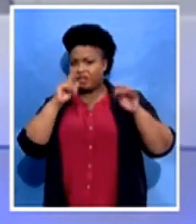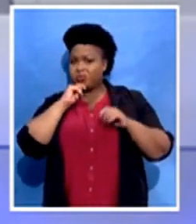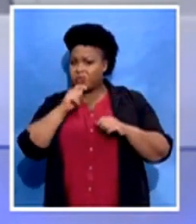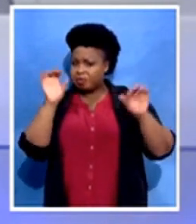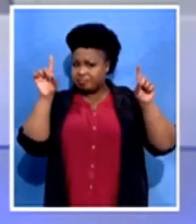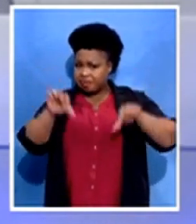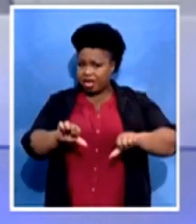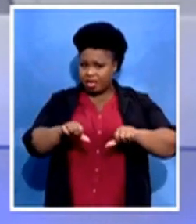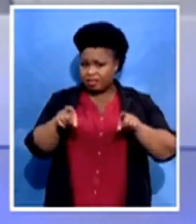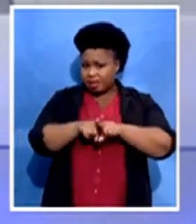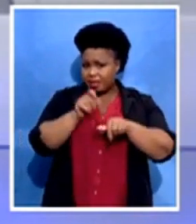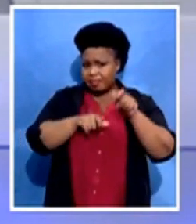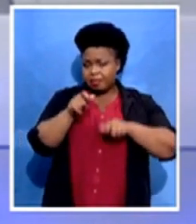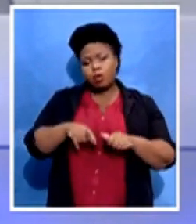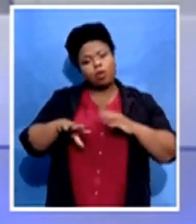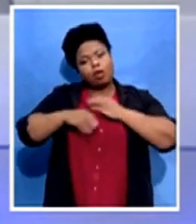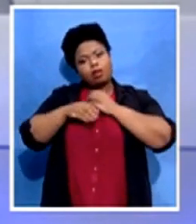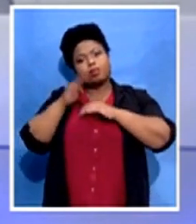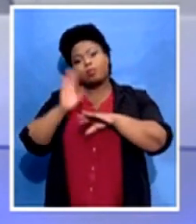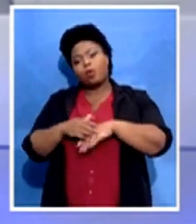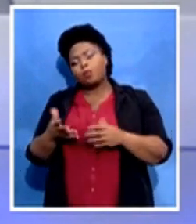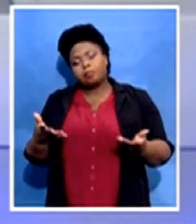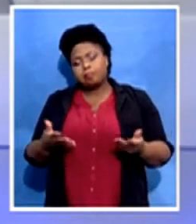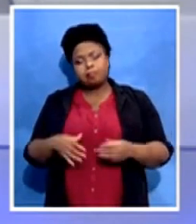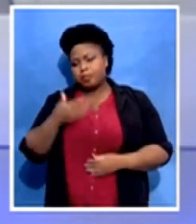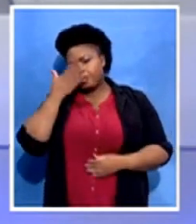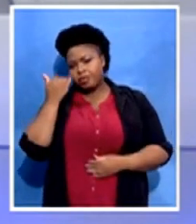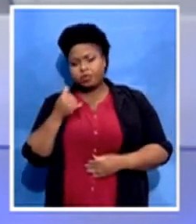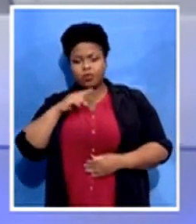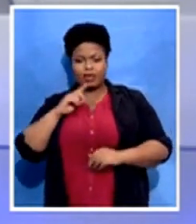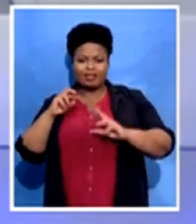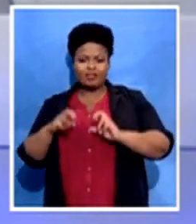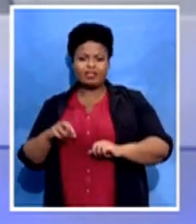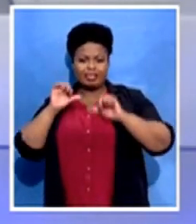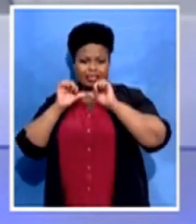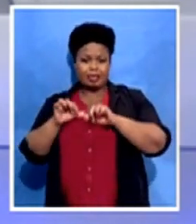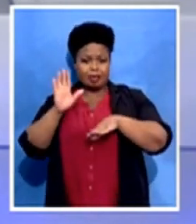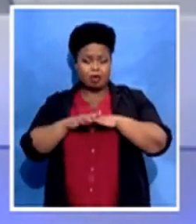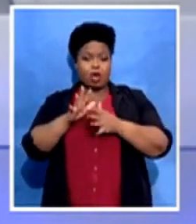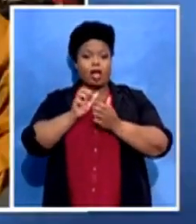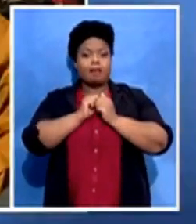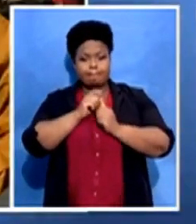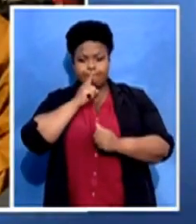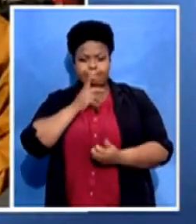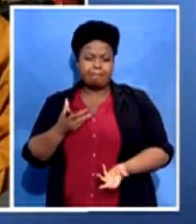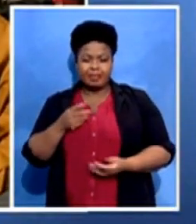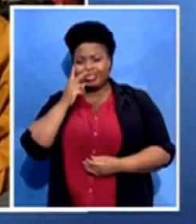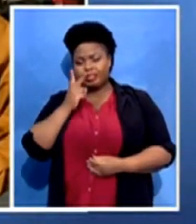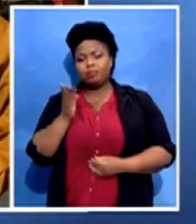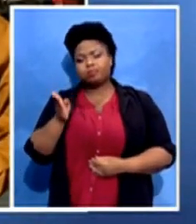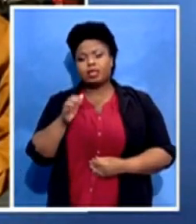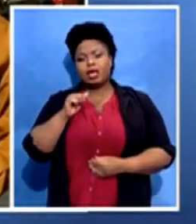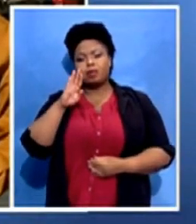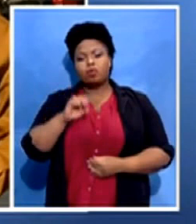more added to the case, as the investigators are keeping mum. Abongile Jantjies is in East London. A very good morning to you, Abongile.